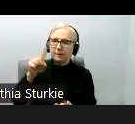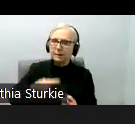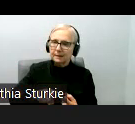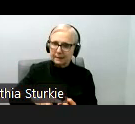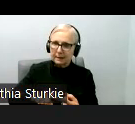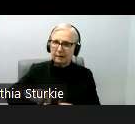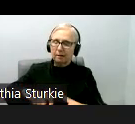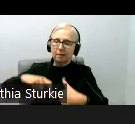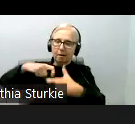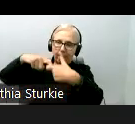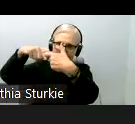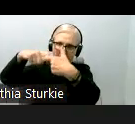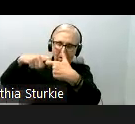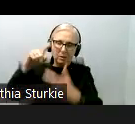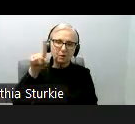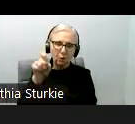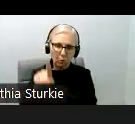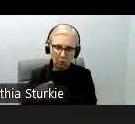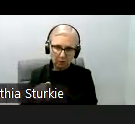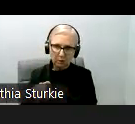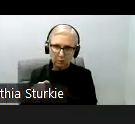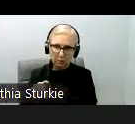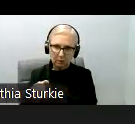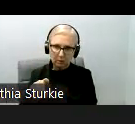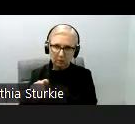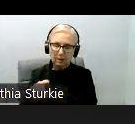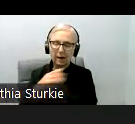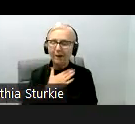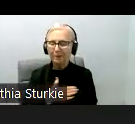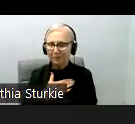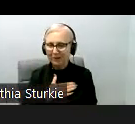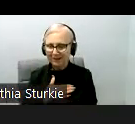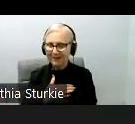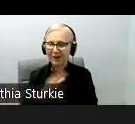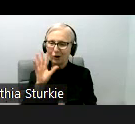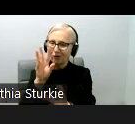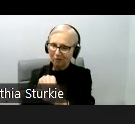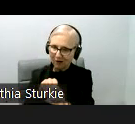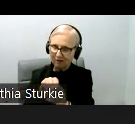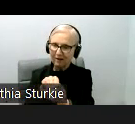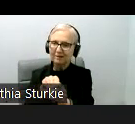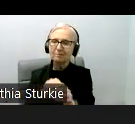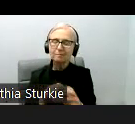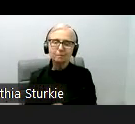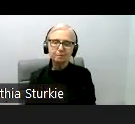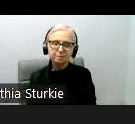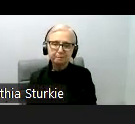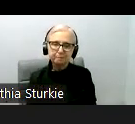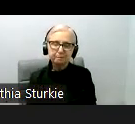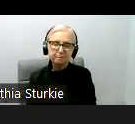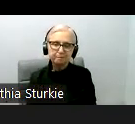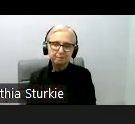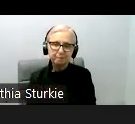we are stopping to do questions. So appreciate your engagement. We've got a great show for you today. All